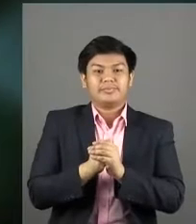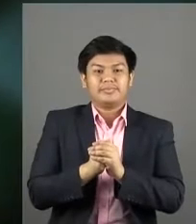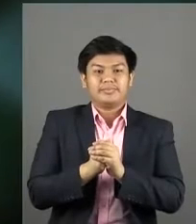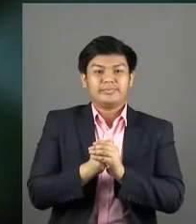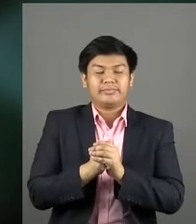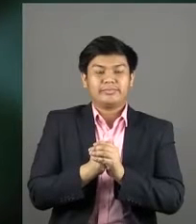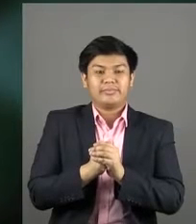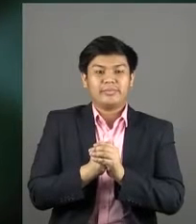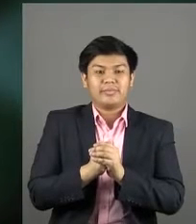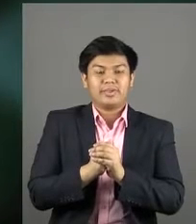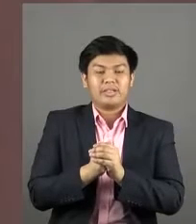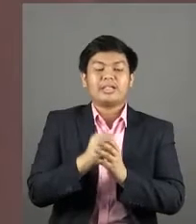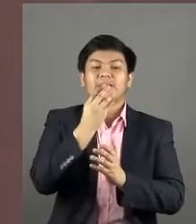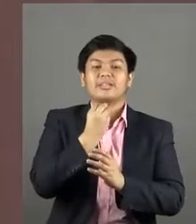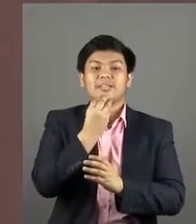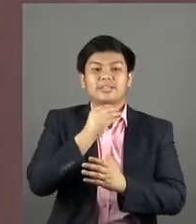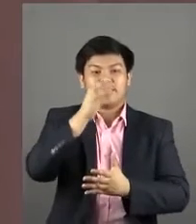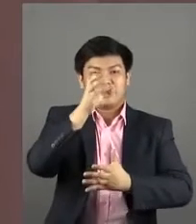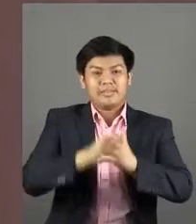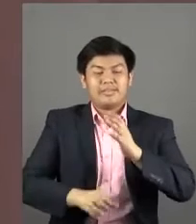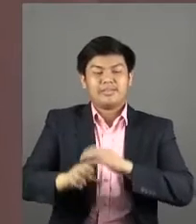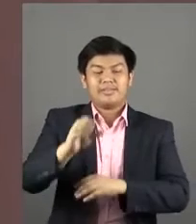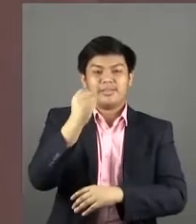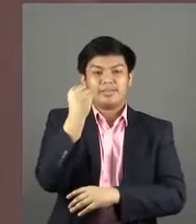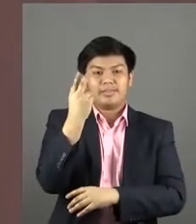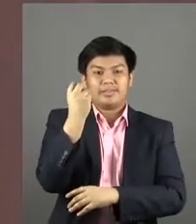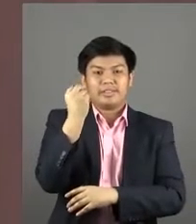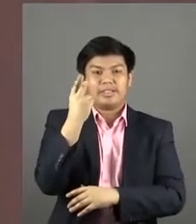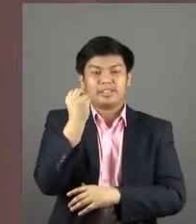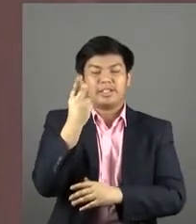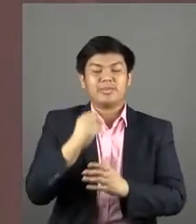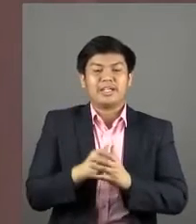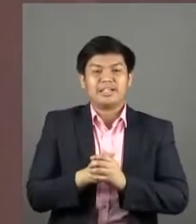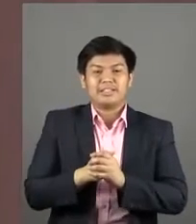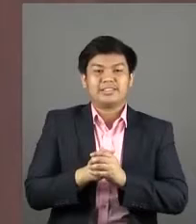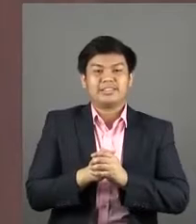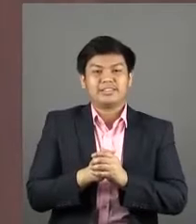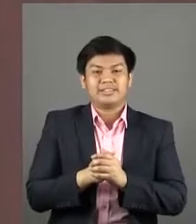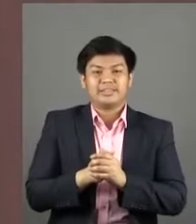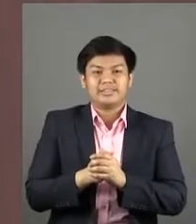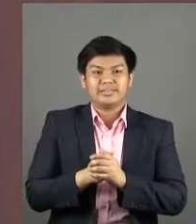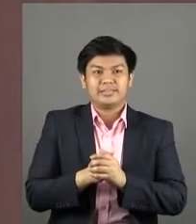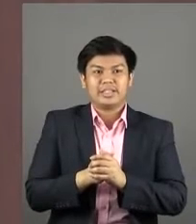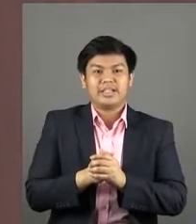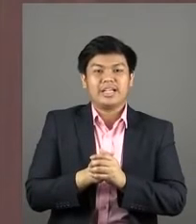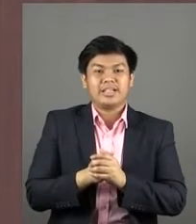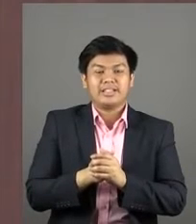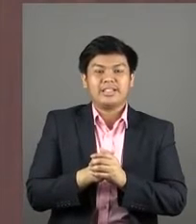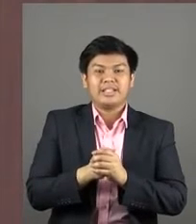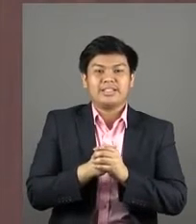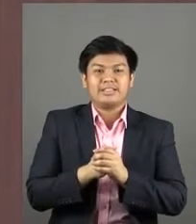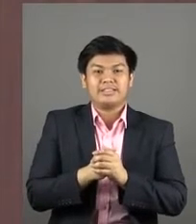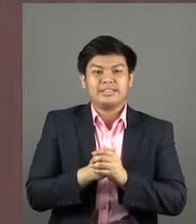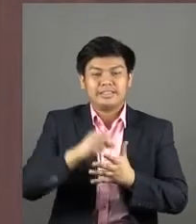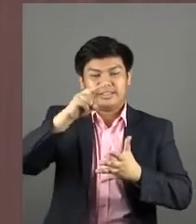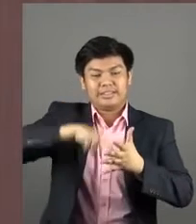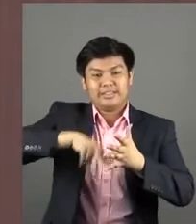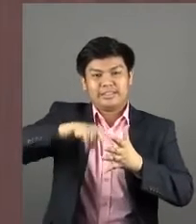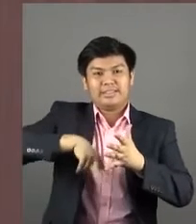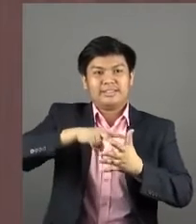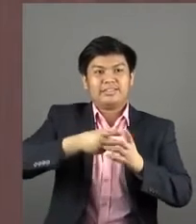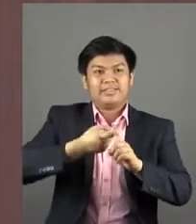Hebrews chapter 12. Hebrews chapter 12. We shall be reading from